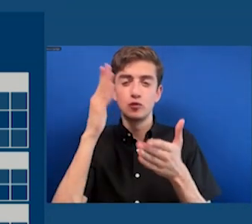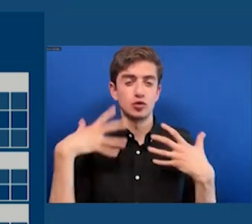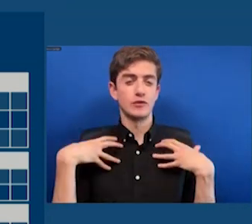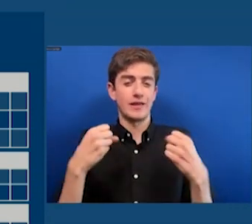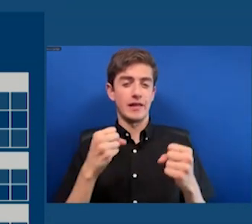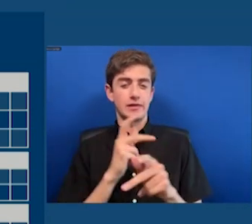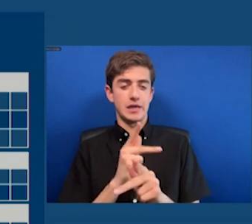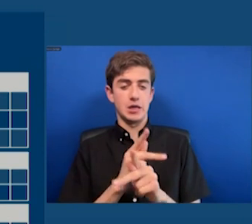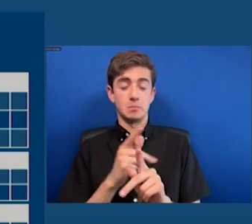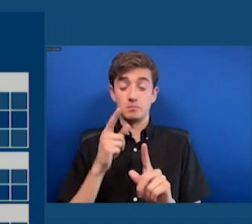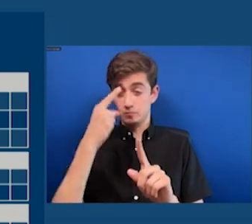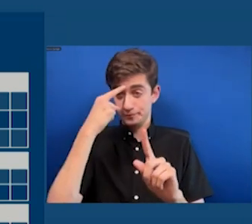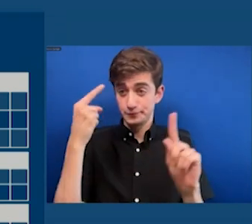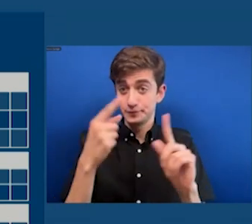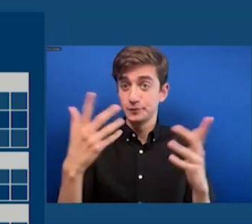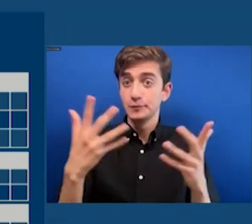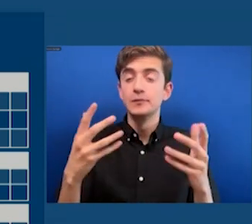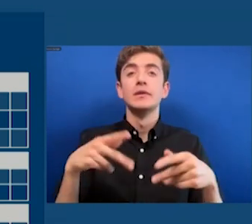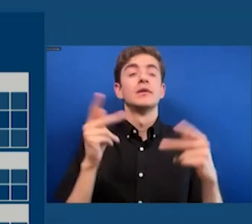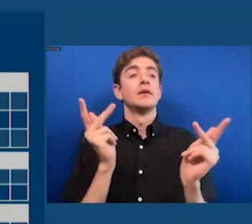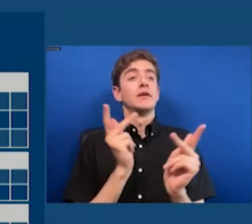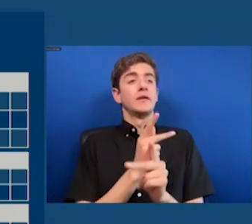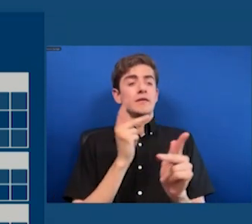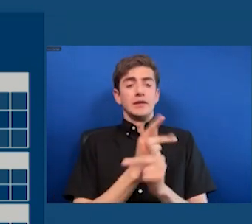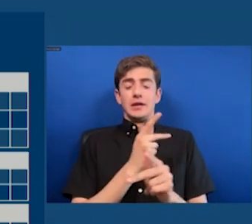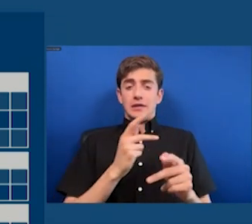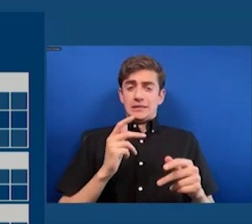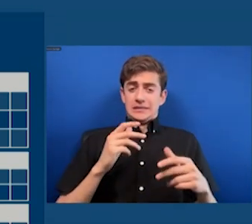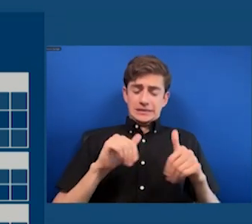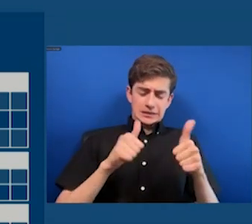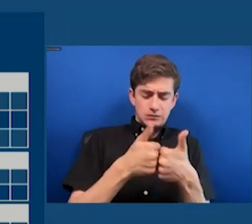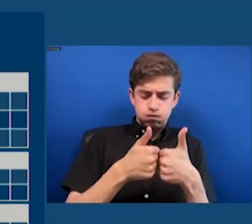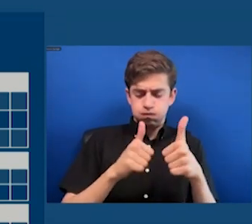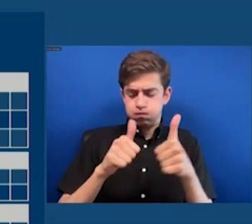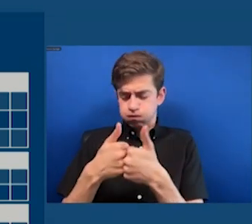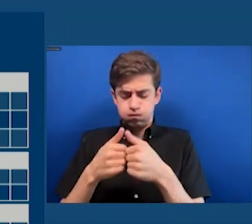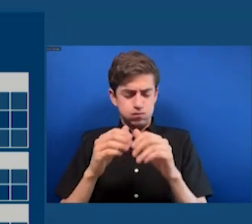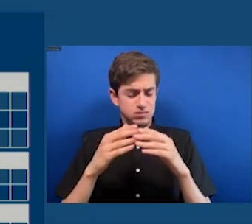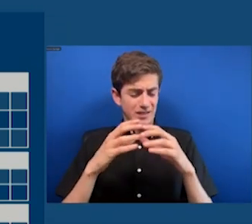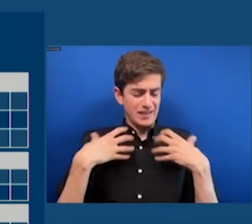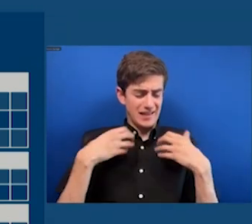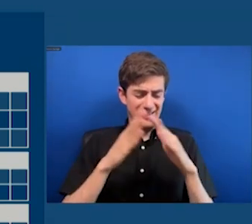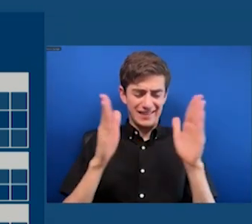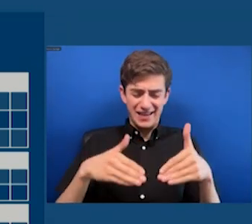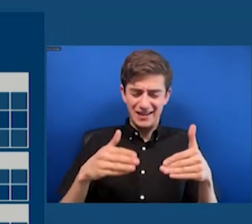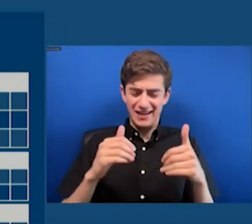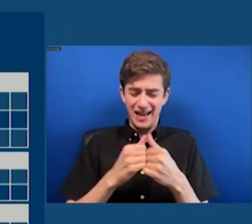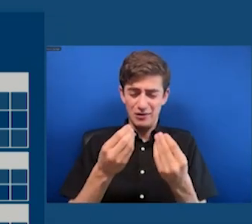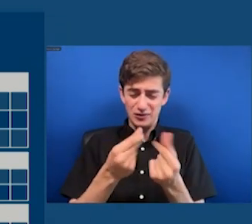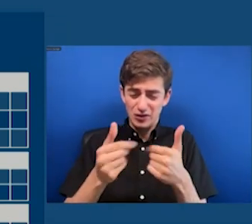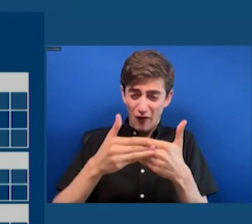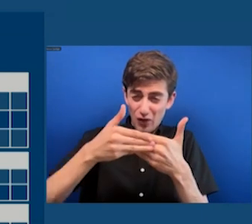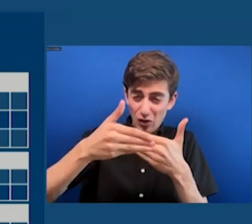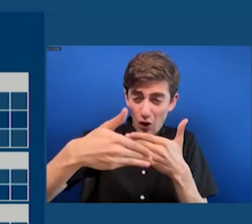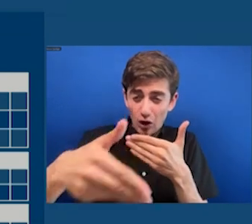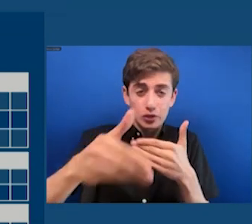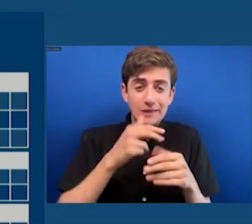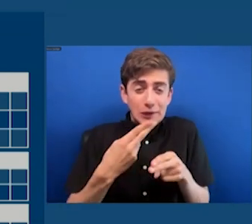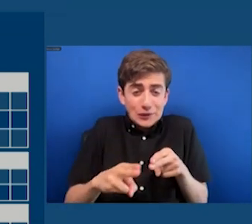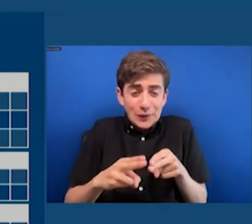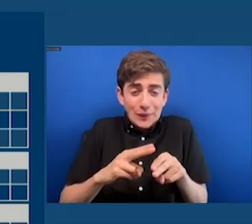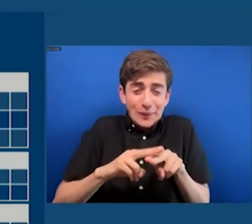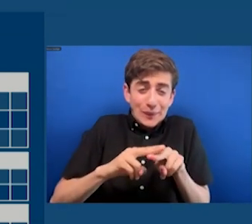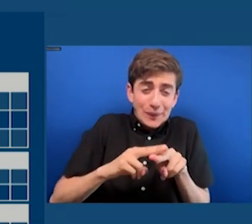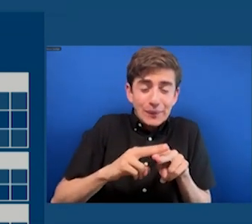long-term solutions to the challenges confronting our healthcare system. They will have concrete recommendations in